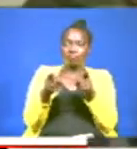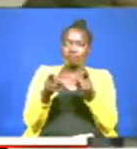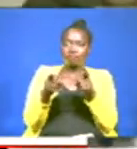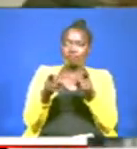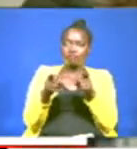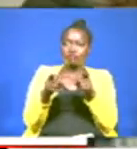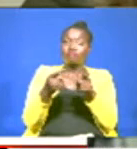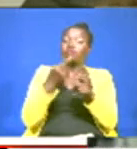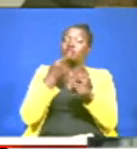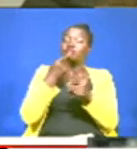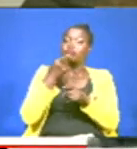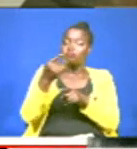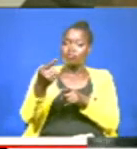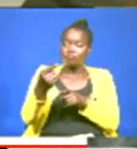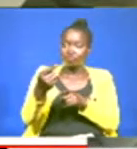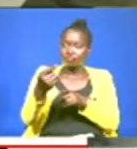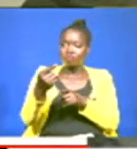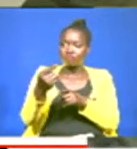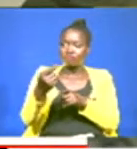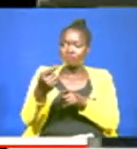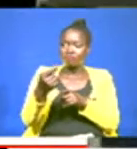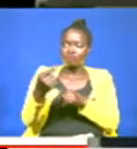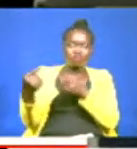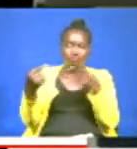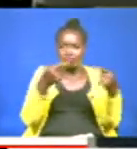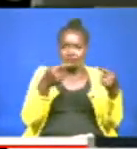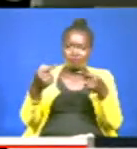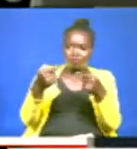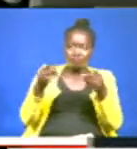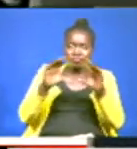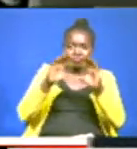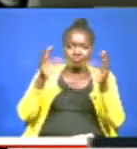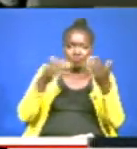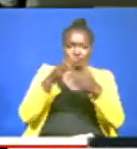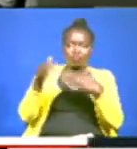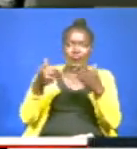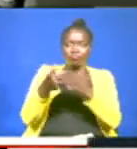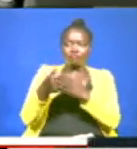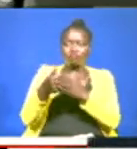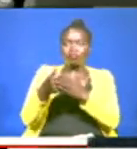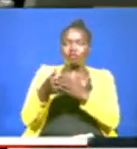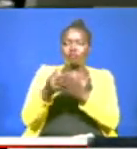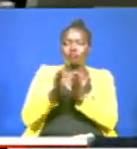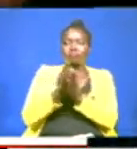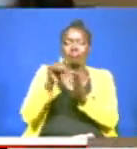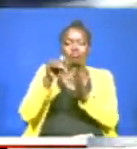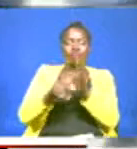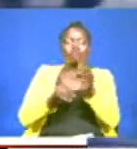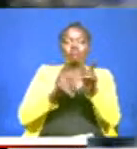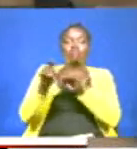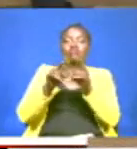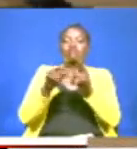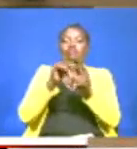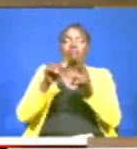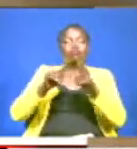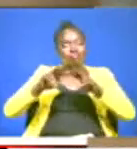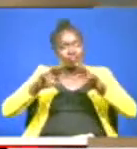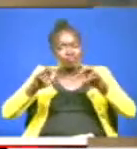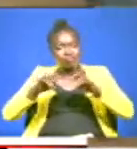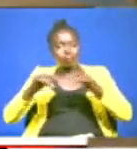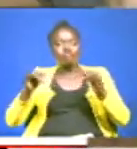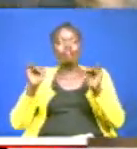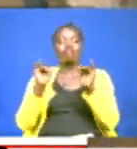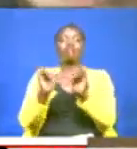directive that has elicited a backlash across the globe will see inbound travelers not being subjected to quarantine on